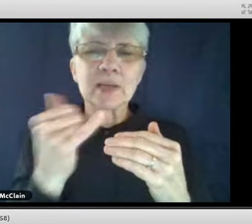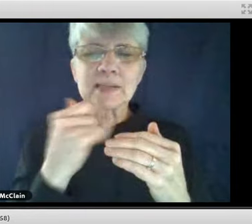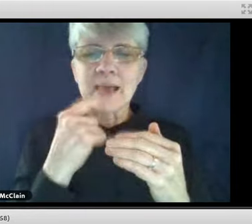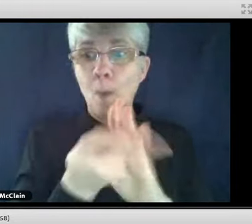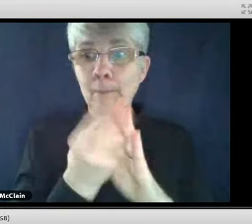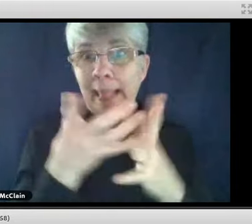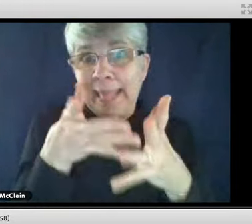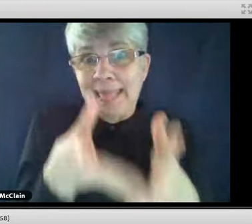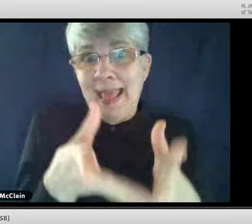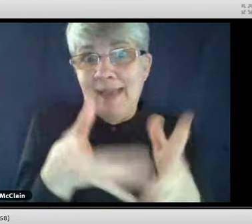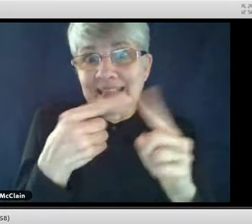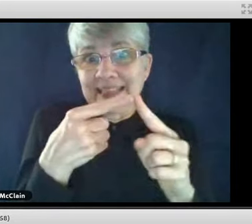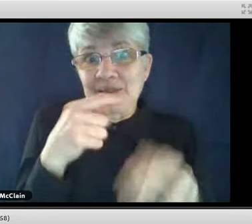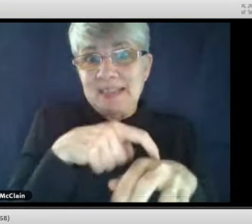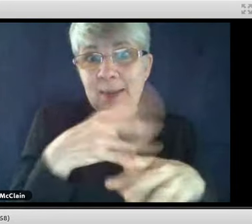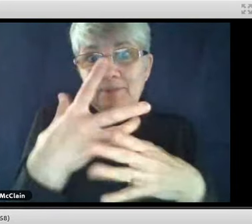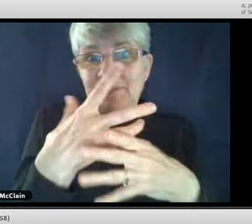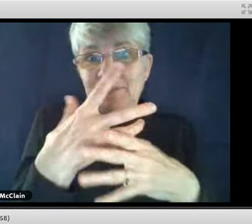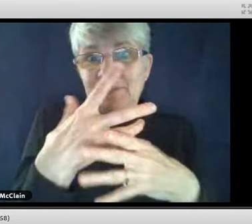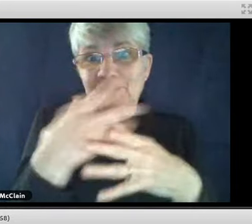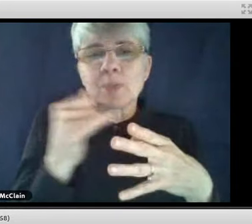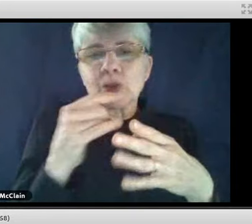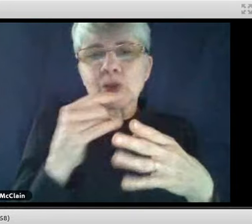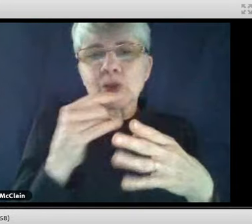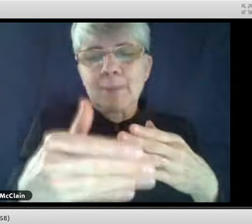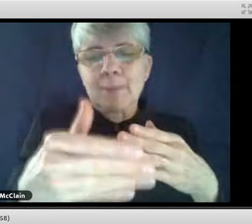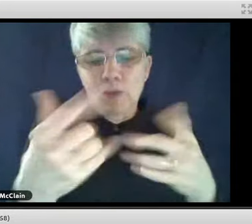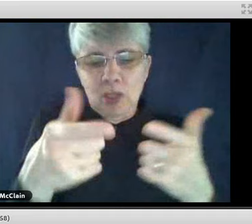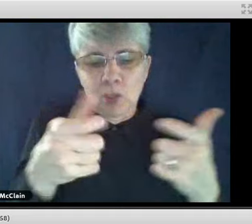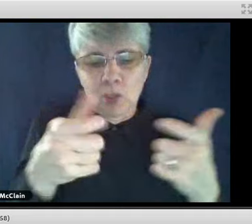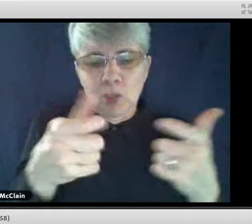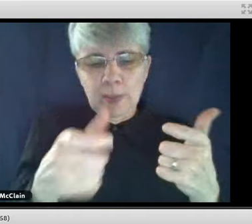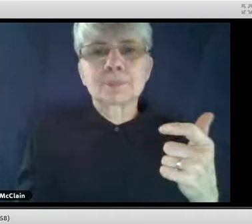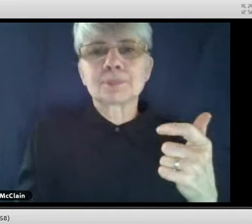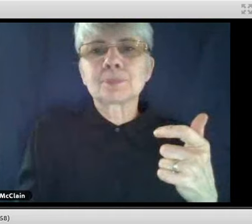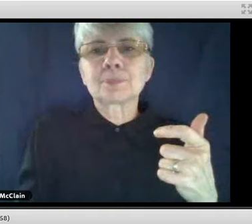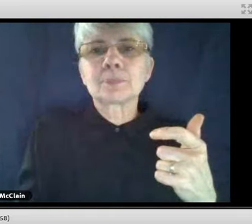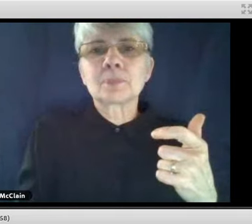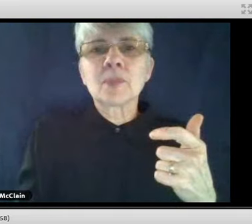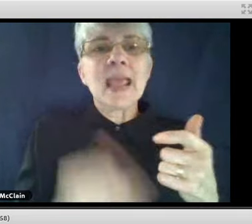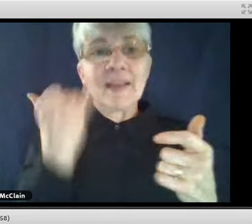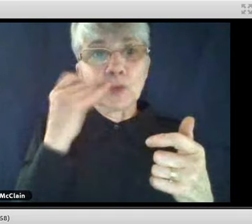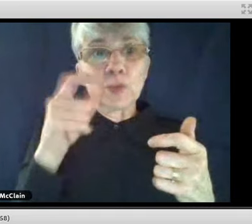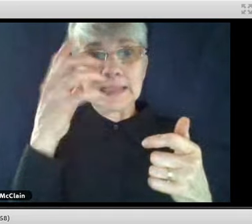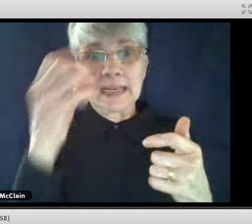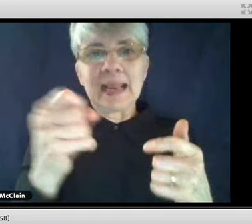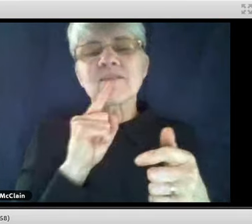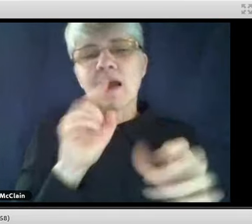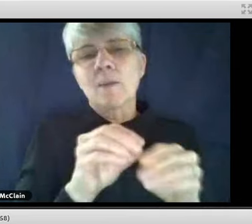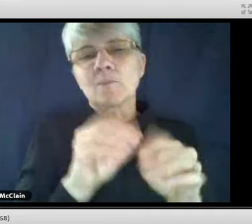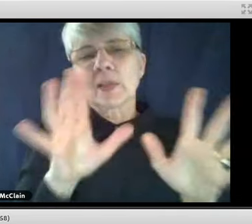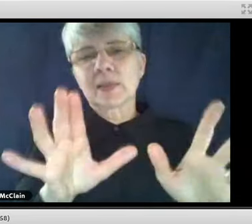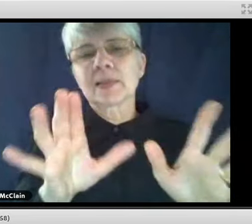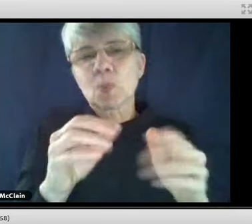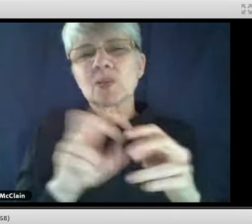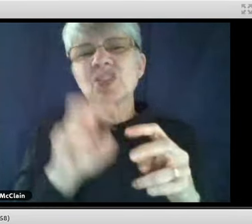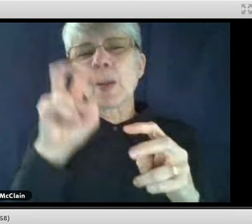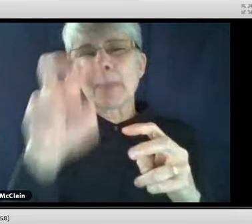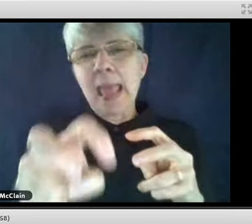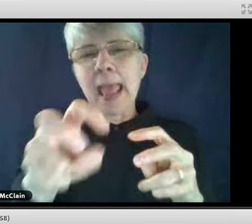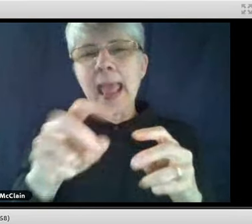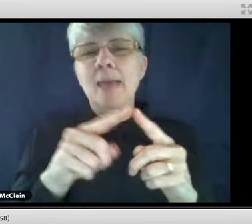minute until our time's up here. So I'm just going to skip ahead really quick. And if you need to leave, then leave, obviously. I'm going to skip ahead. This is